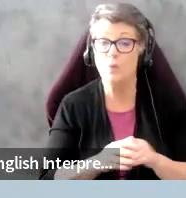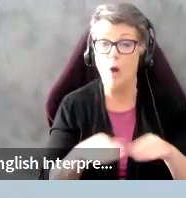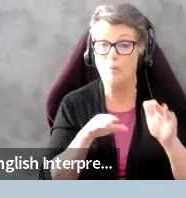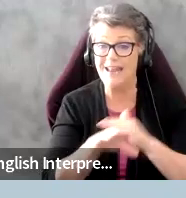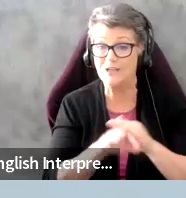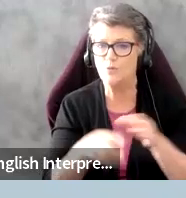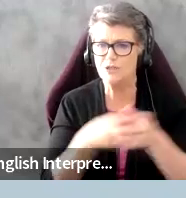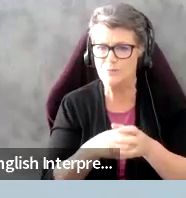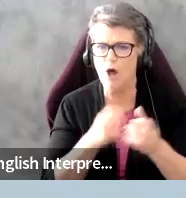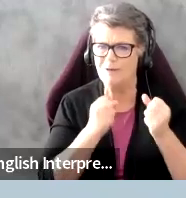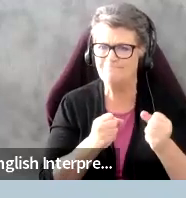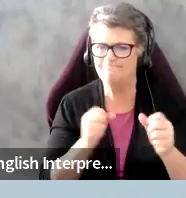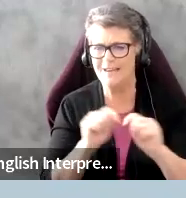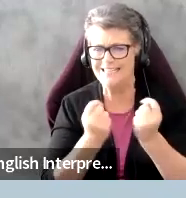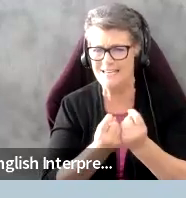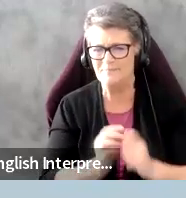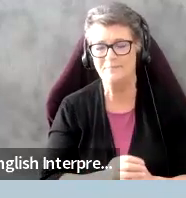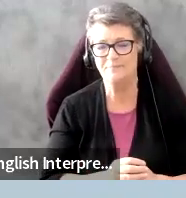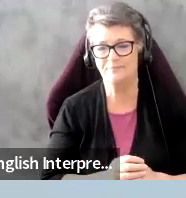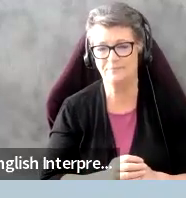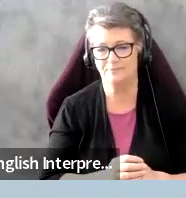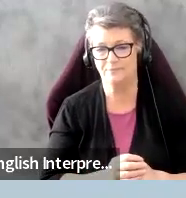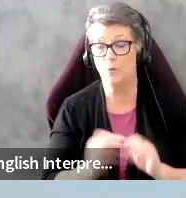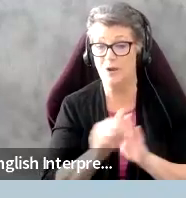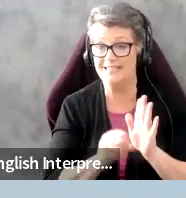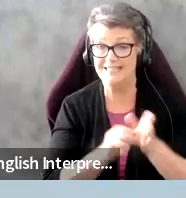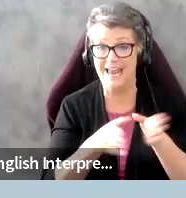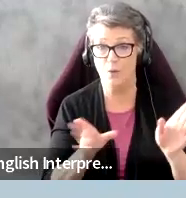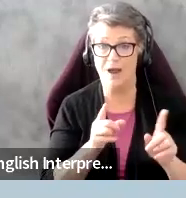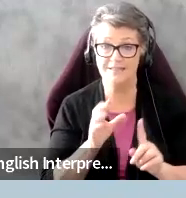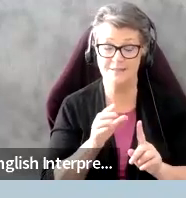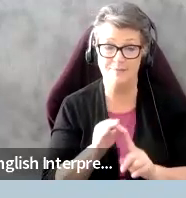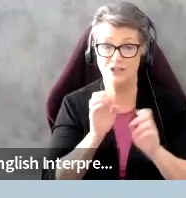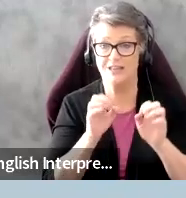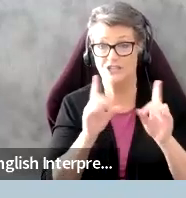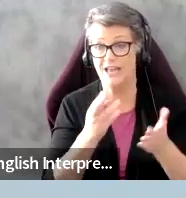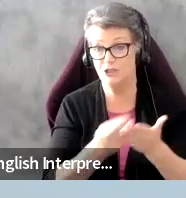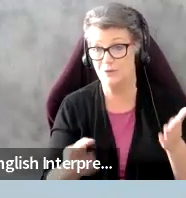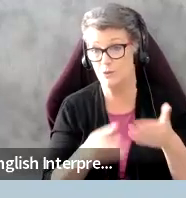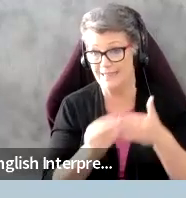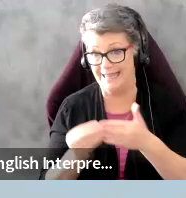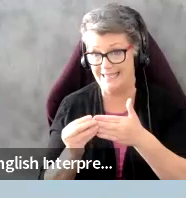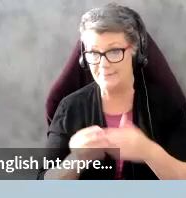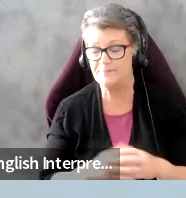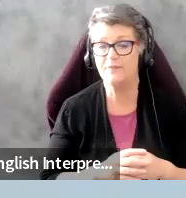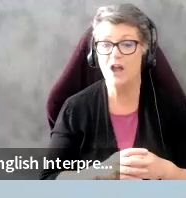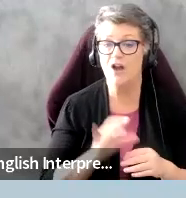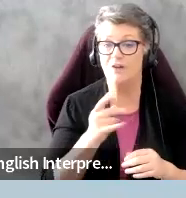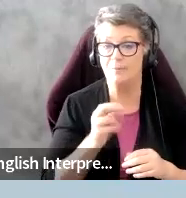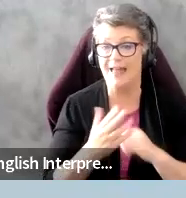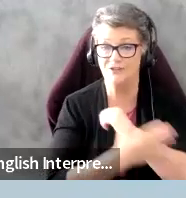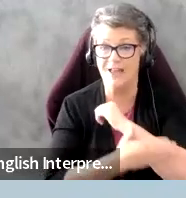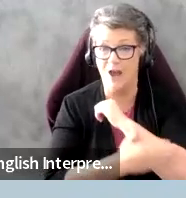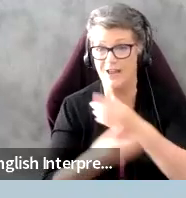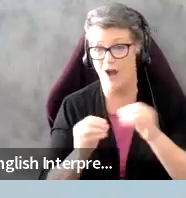small but mighty team, and we are one of the statewide special education resource leads out of the Placer County Office